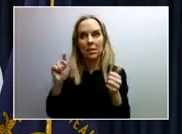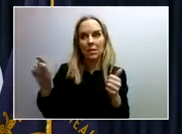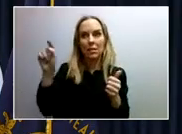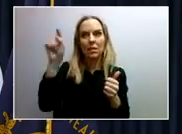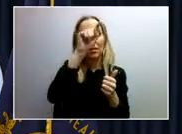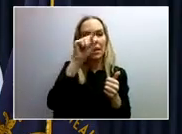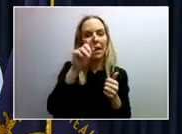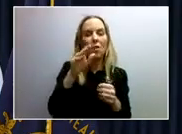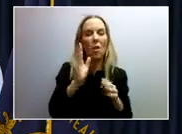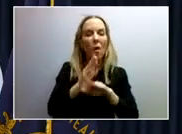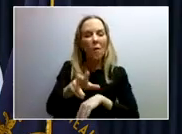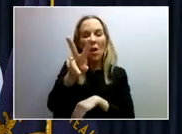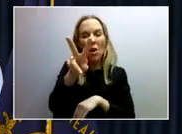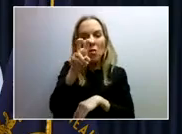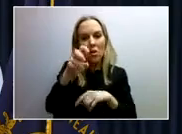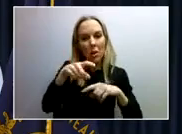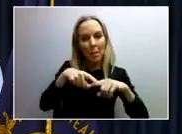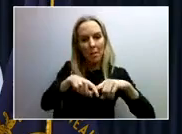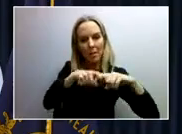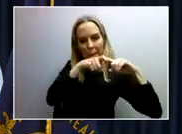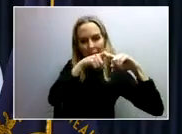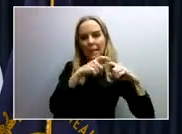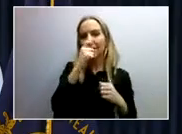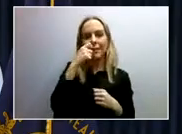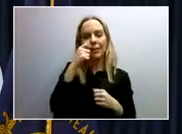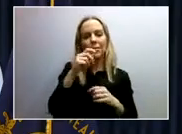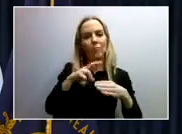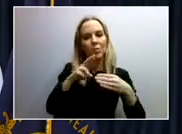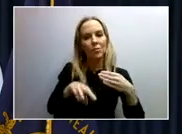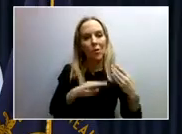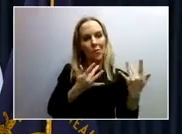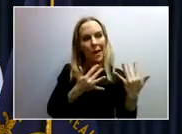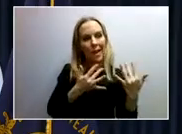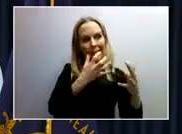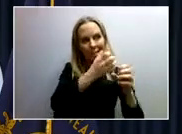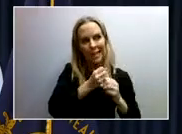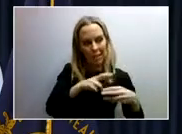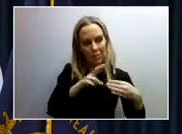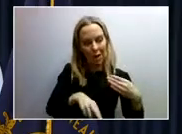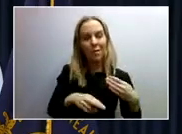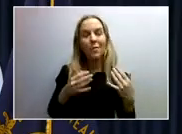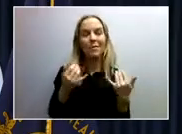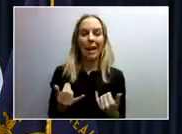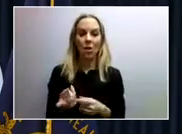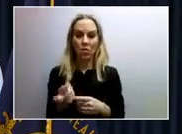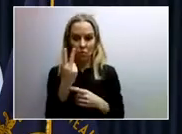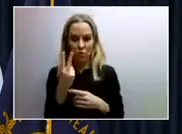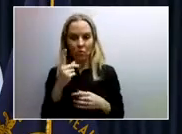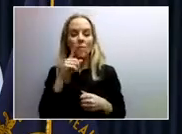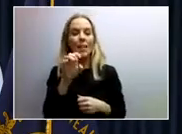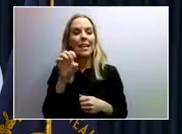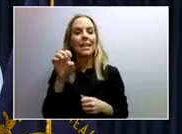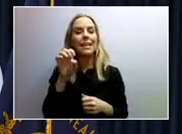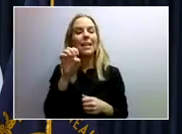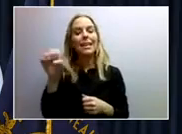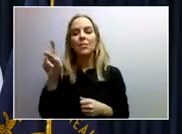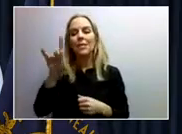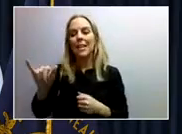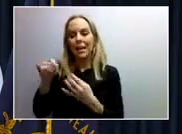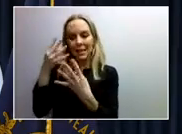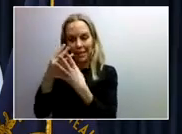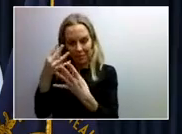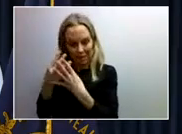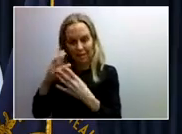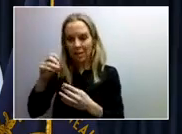PCR test results. But at this point, 2 of our prisons, Eastern Kentucky Correctional Complex and the Kentucky